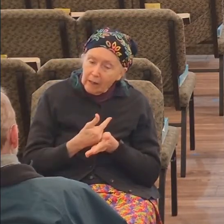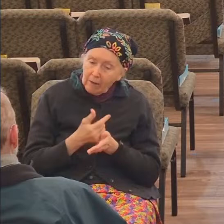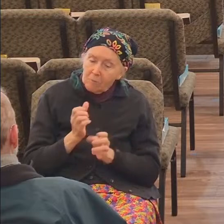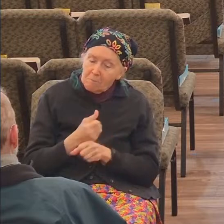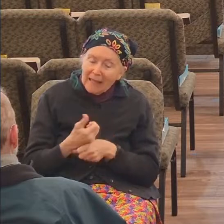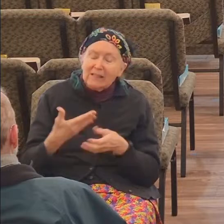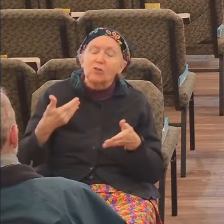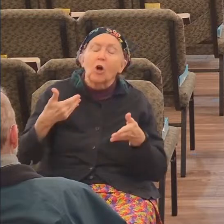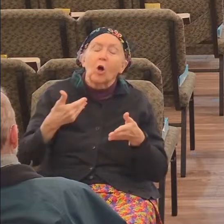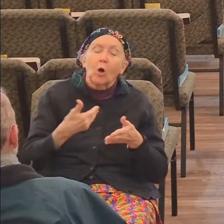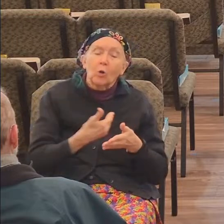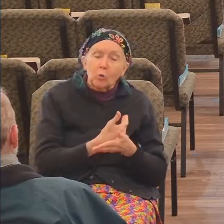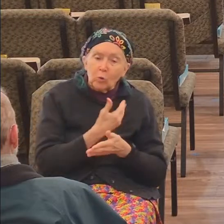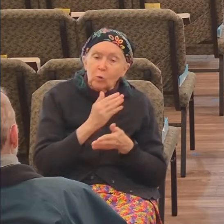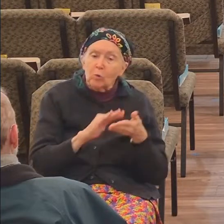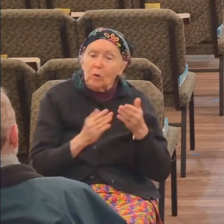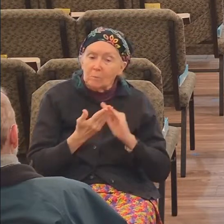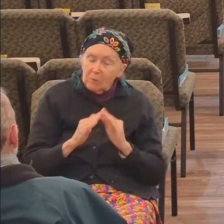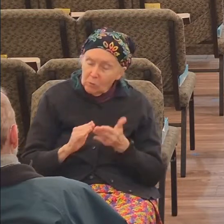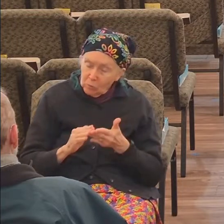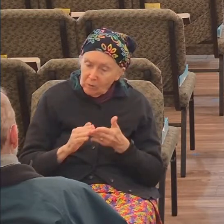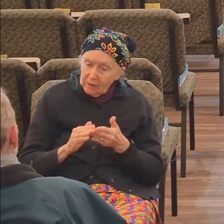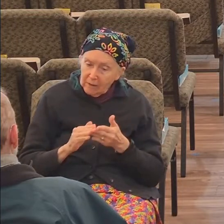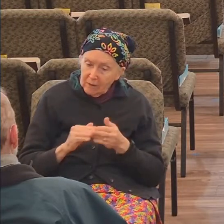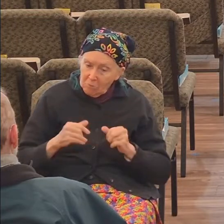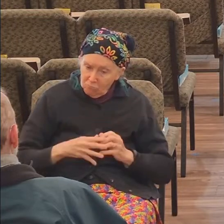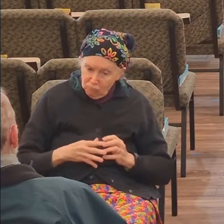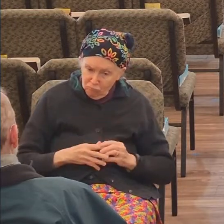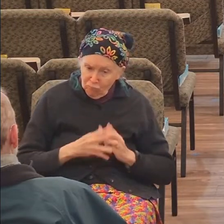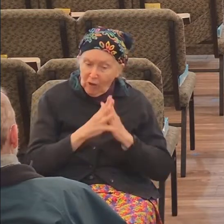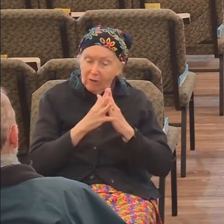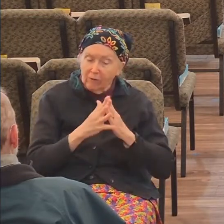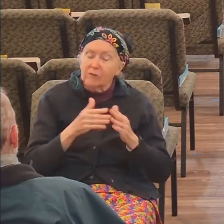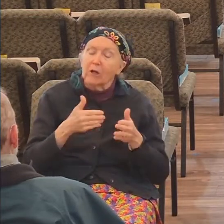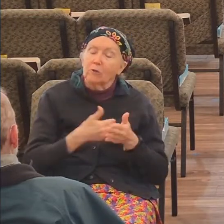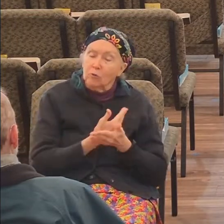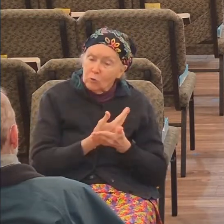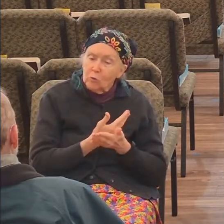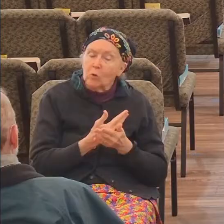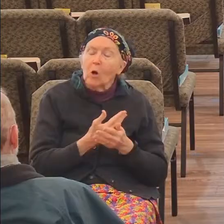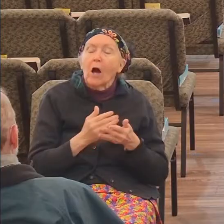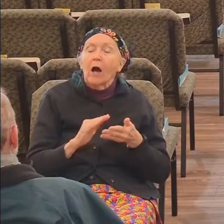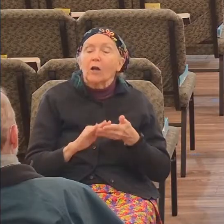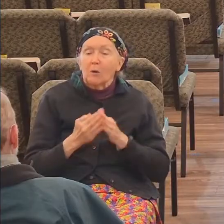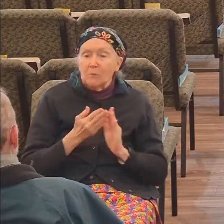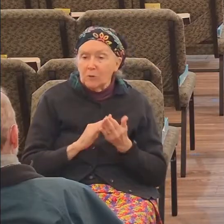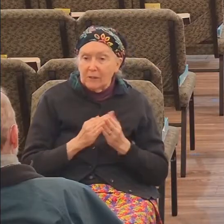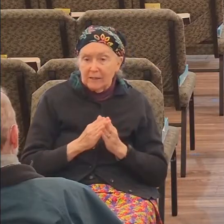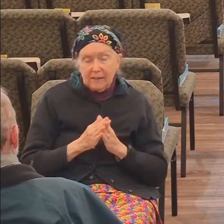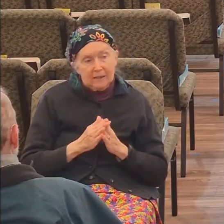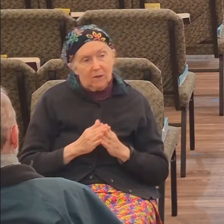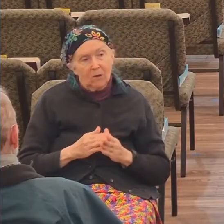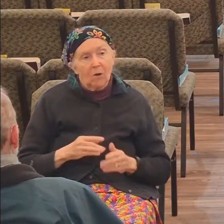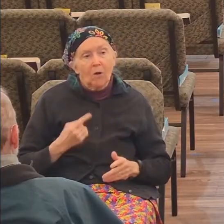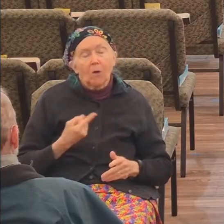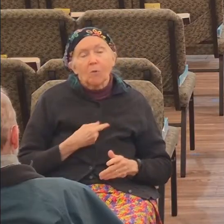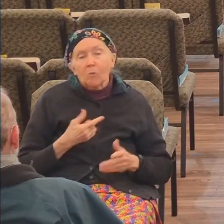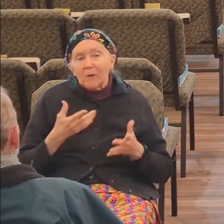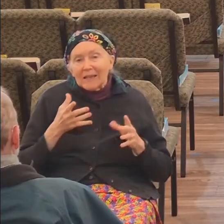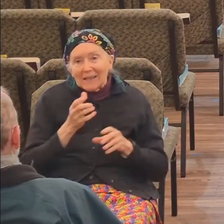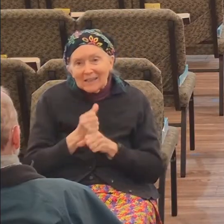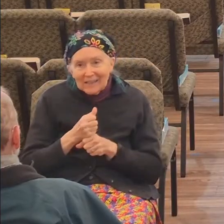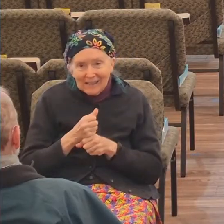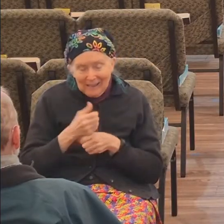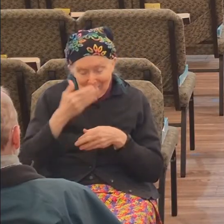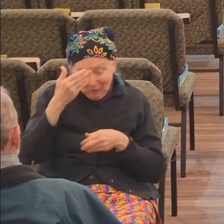communities. Okay, we're talking about a formation of a new community here. Okay, this boots on the ground. We get a window into what it was